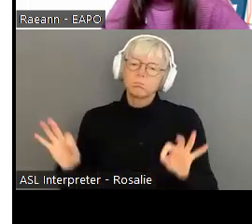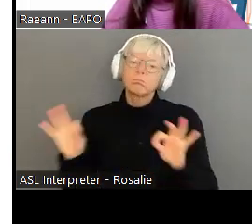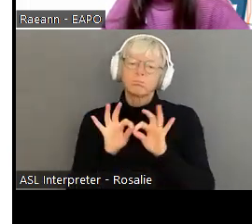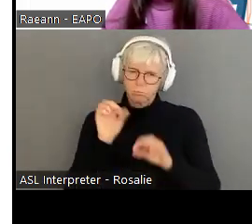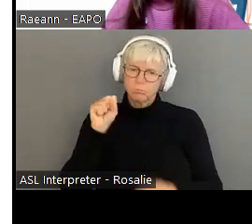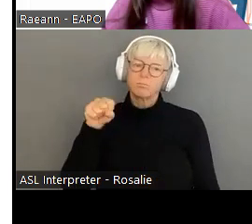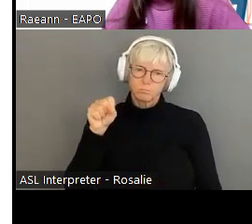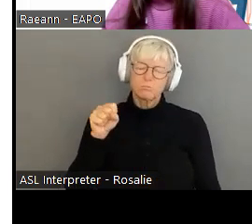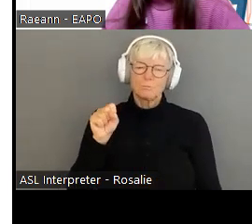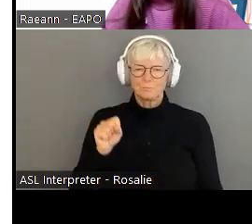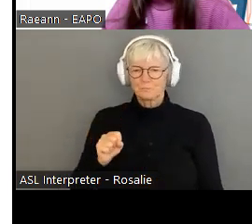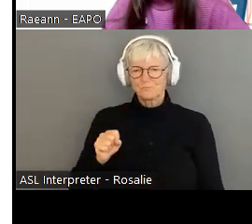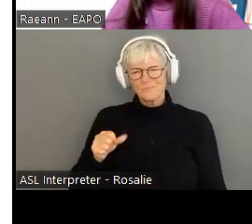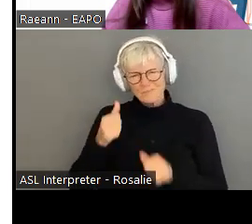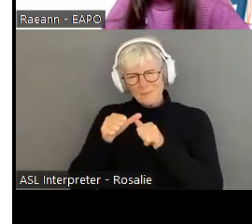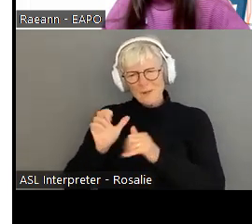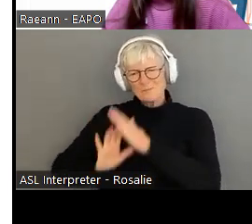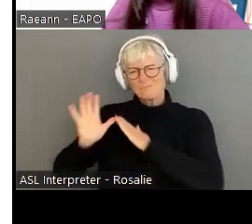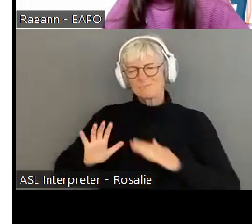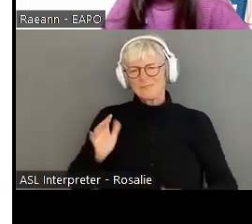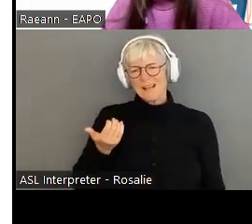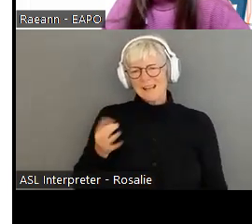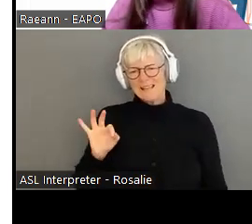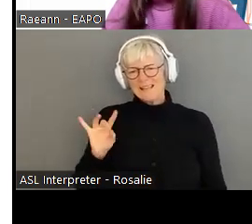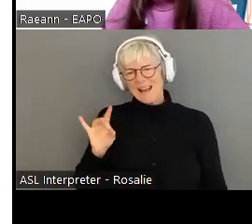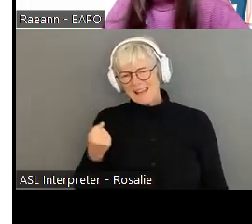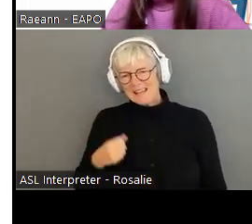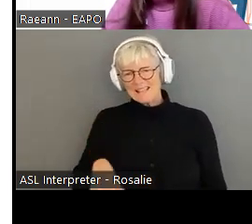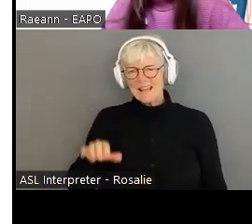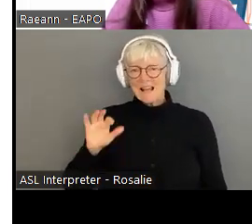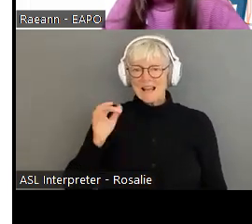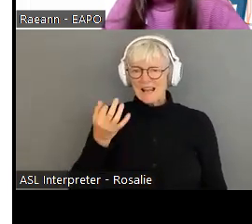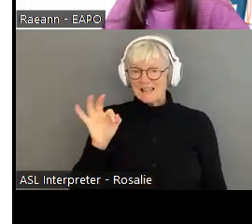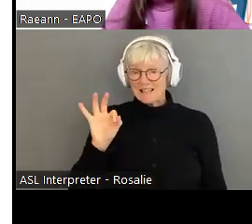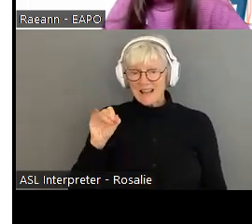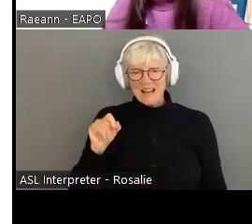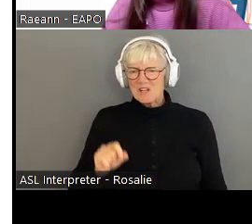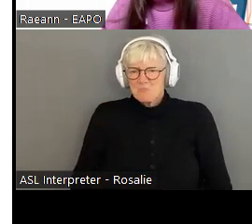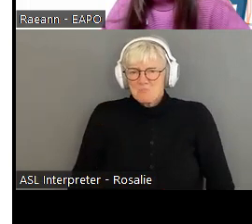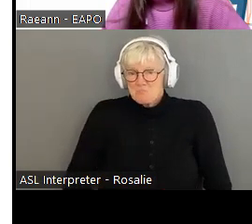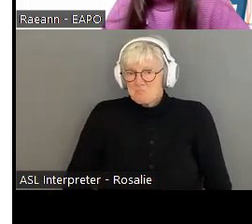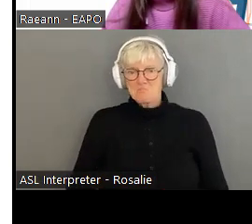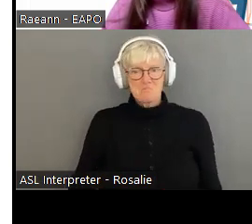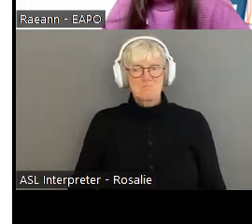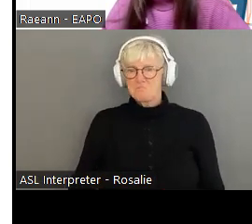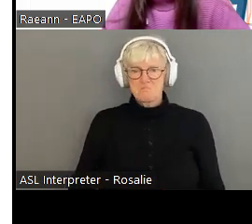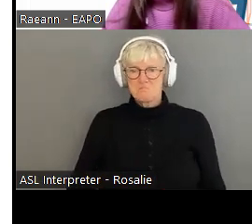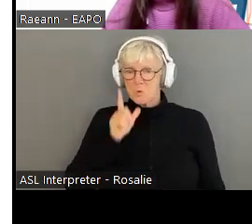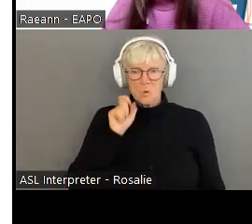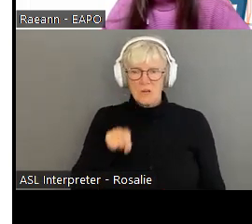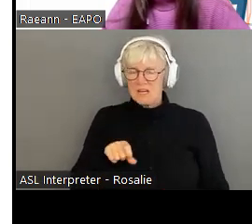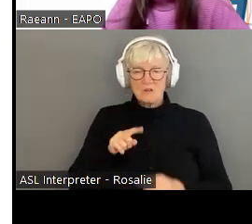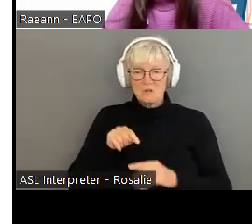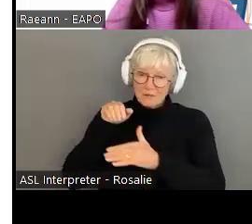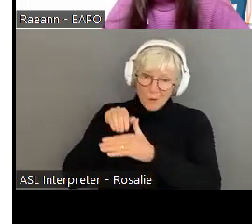I think going back to the eighties and nineties, uh, we didn't have to do this kind of stuff, right. We just, um, Canadians have to go into the bank and ask for a loan and they, they got a